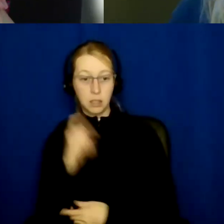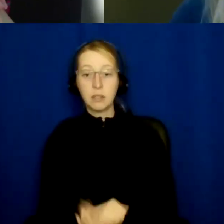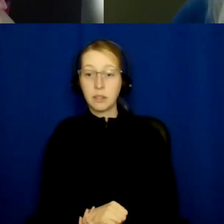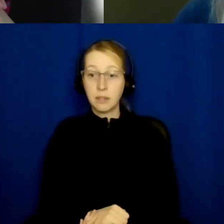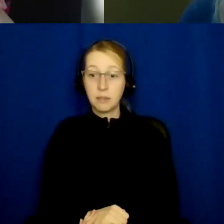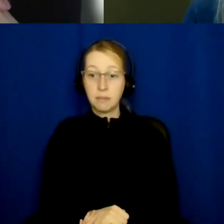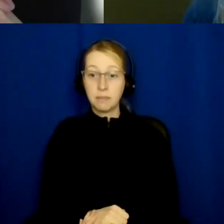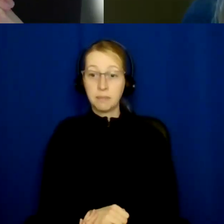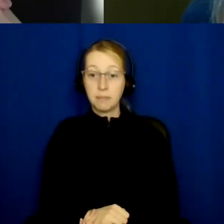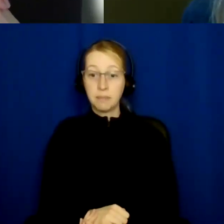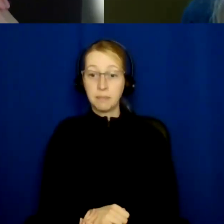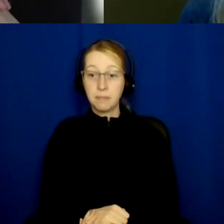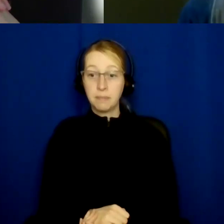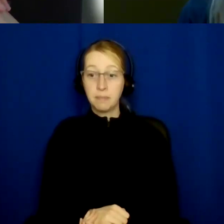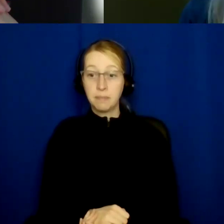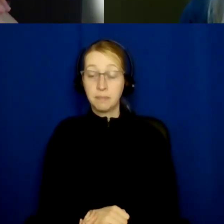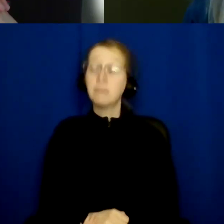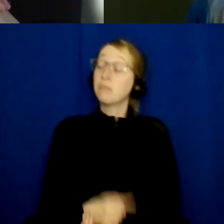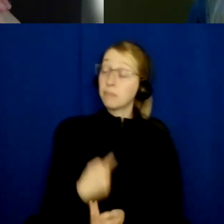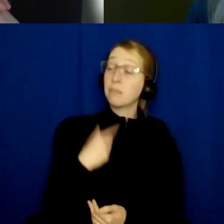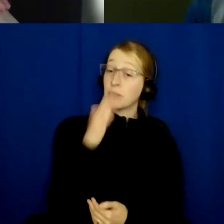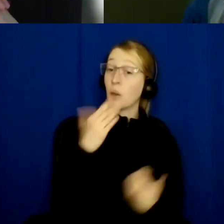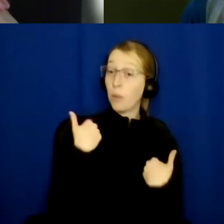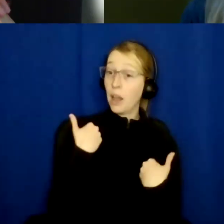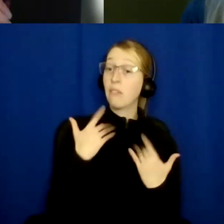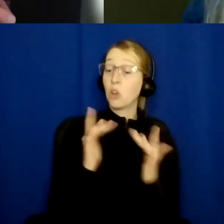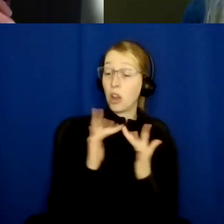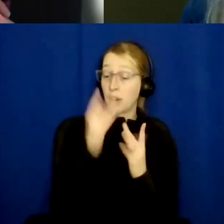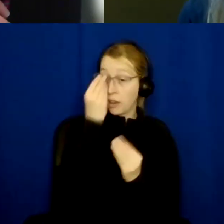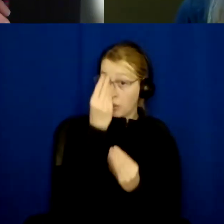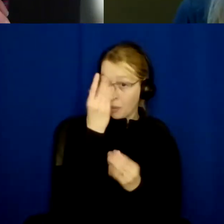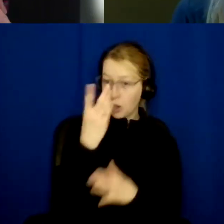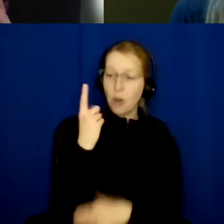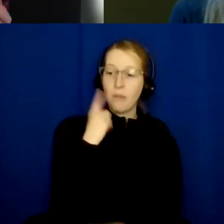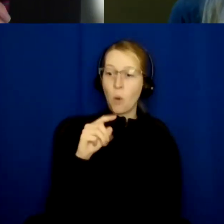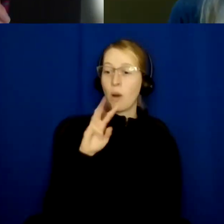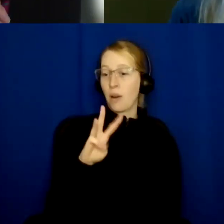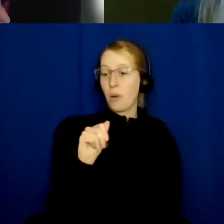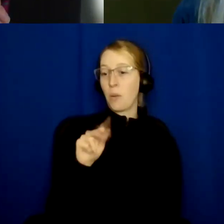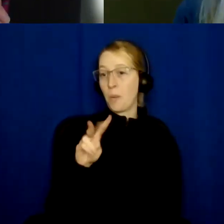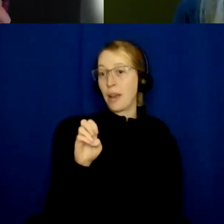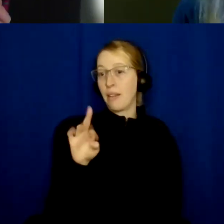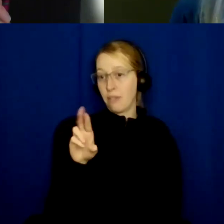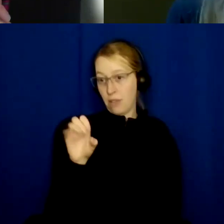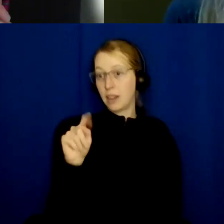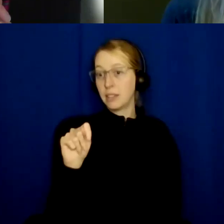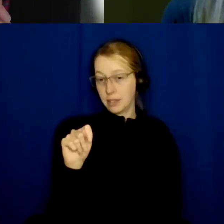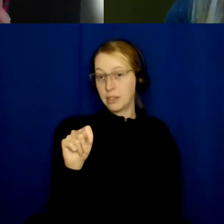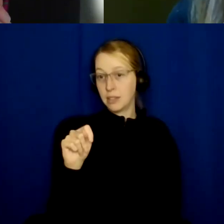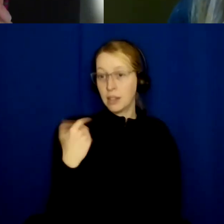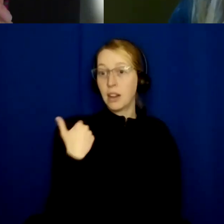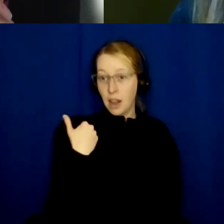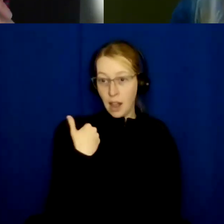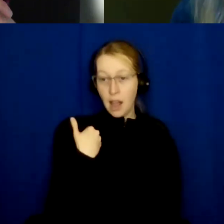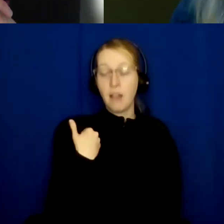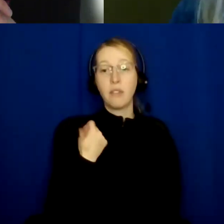Well, I'll have contact information for Wavefront. We have a clinician or a couple of clinicians that